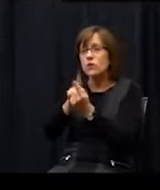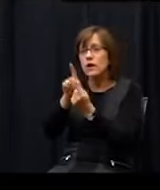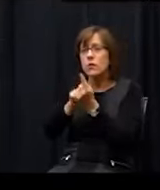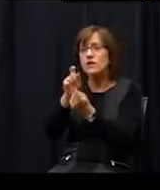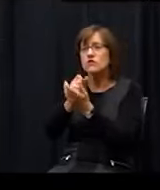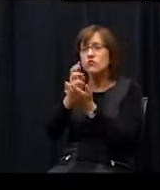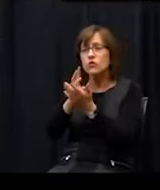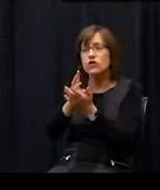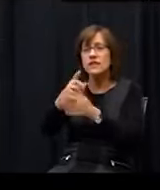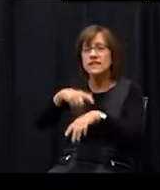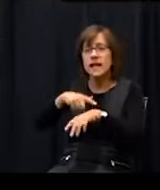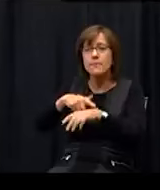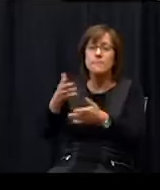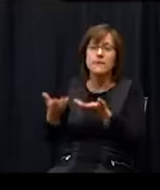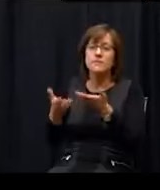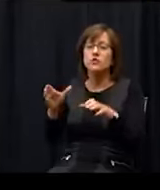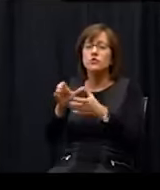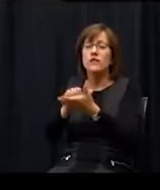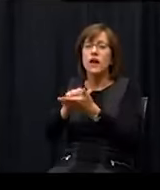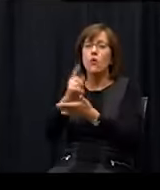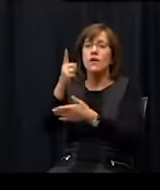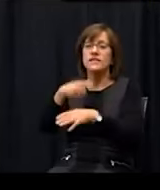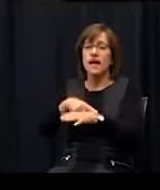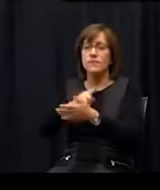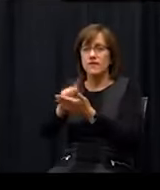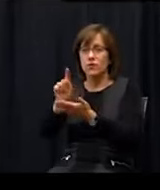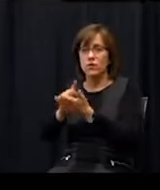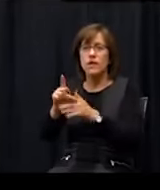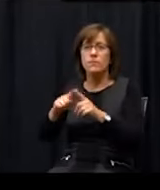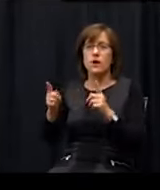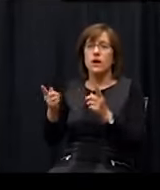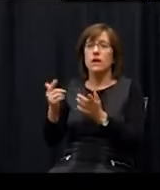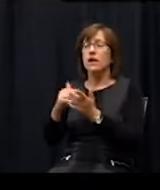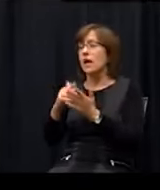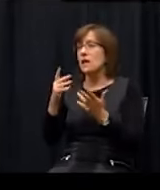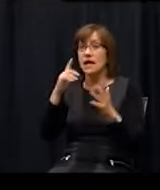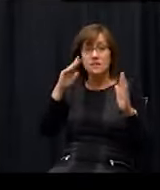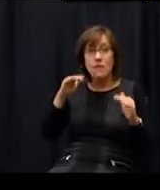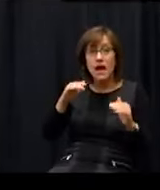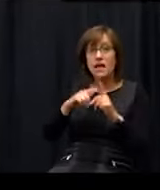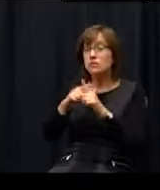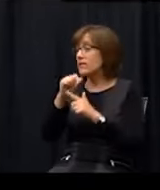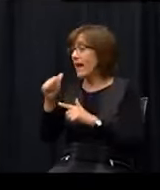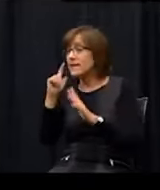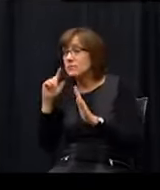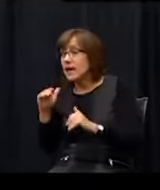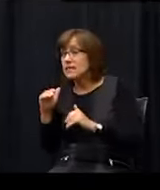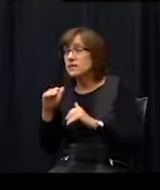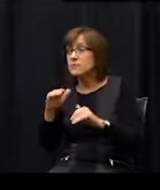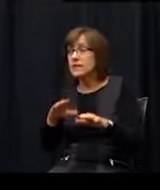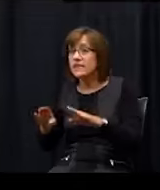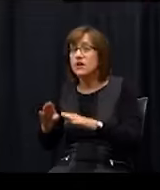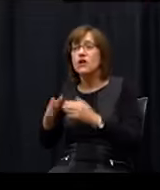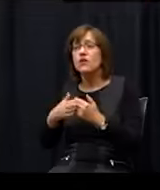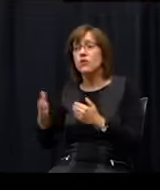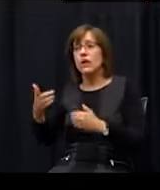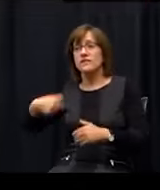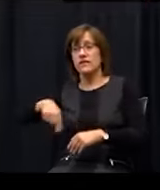that they'll do that. Maybe that's once a week. Okay. But again, whether it's an expected or unexpected behavior, the rest of us are using